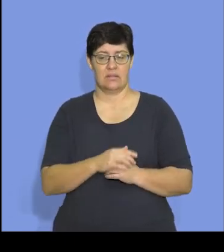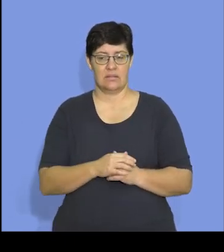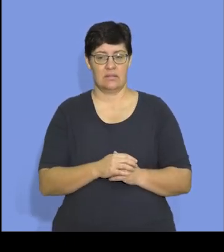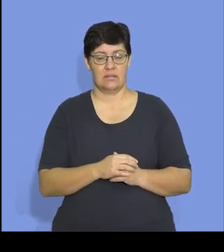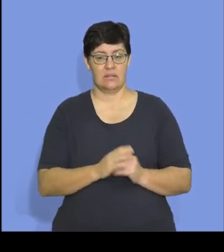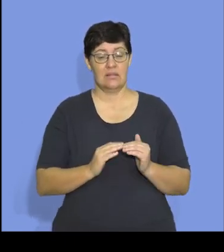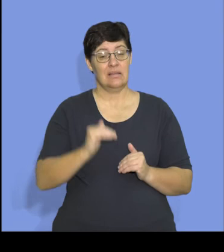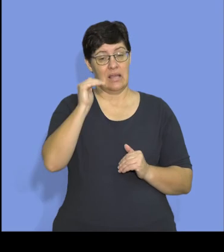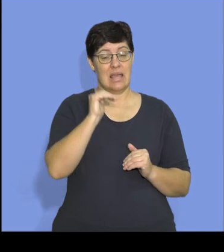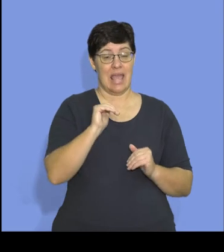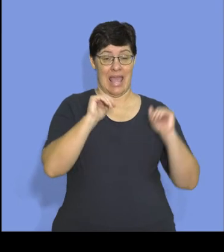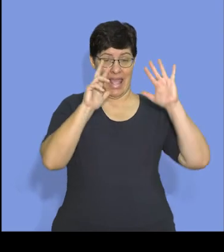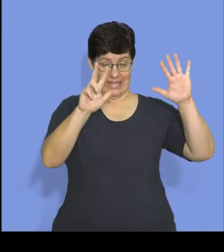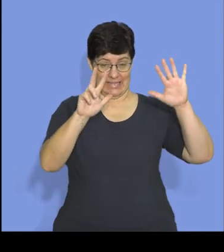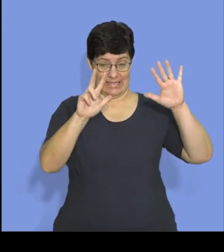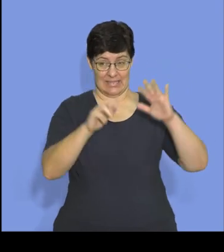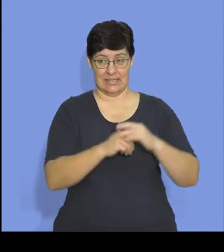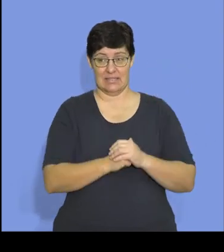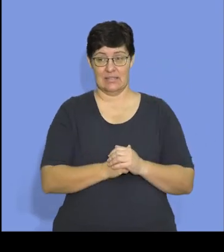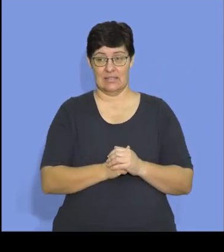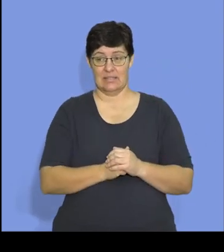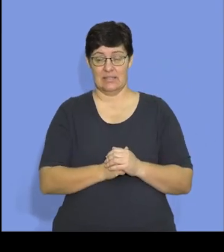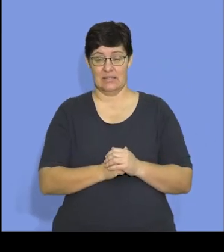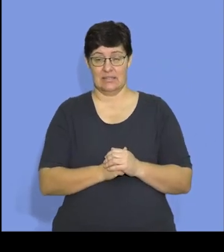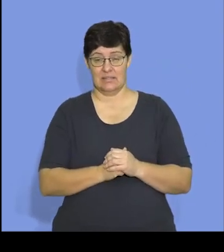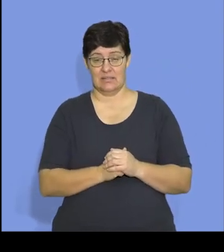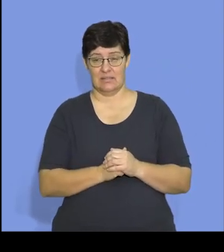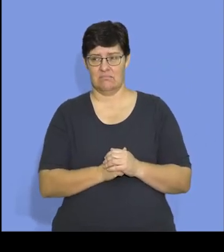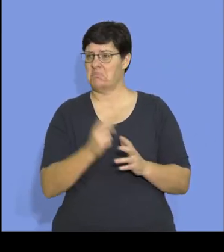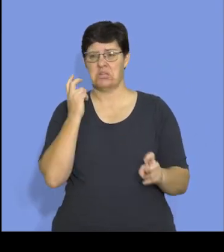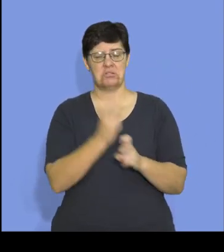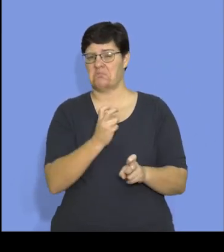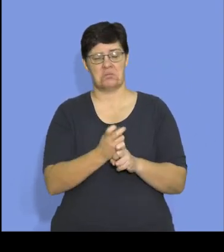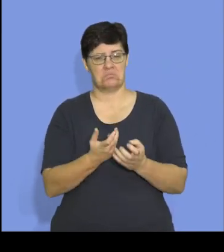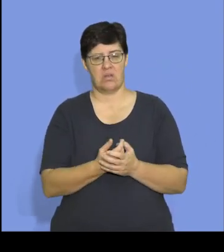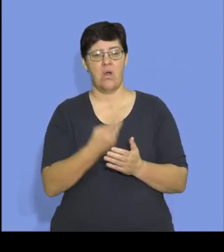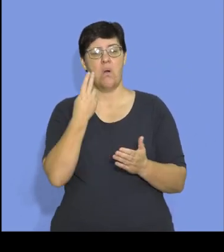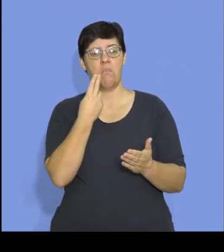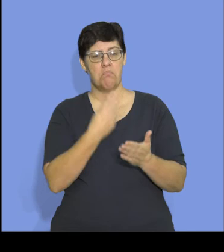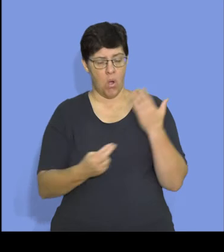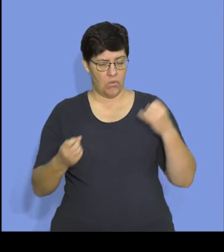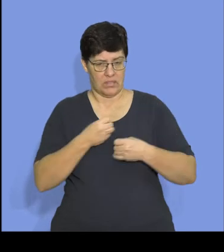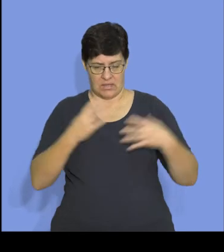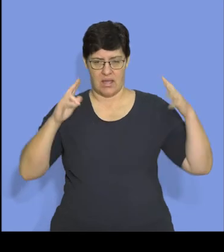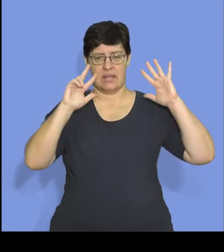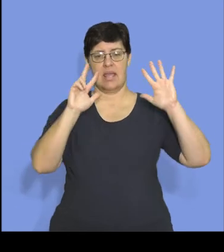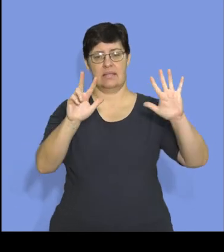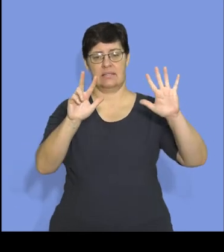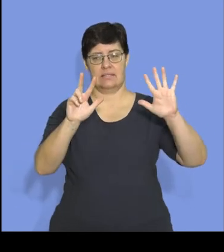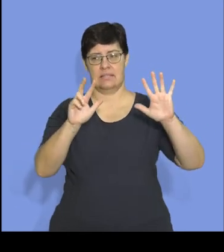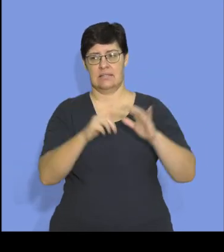height of 8, okay? This isn't really so difficult. They both started from 8, which